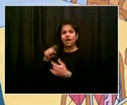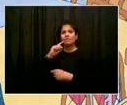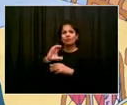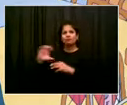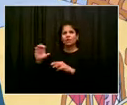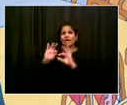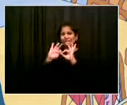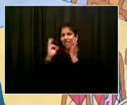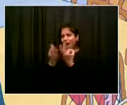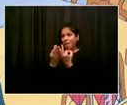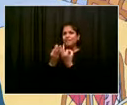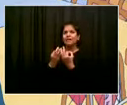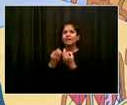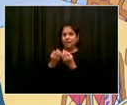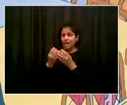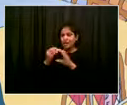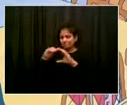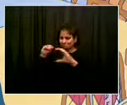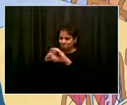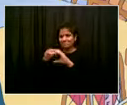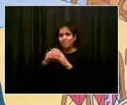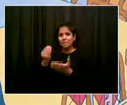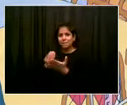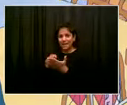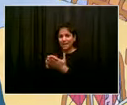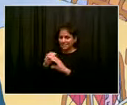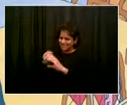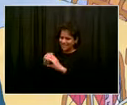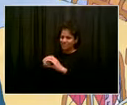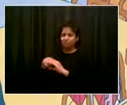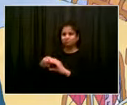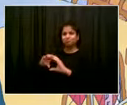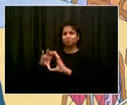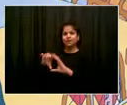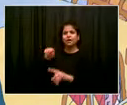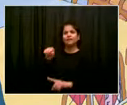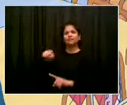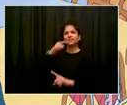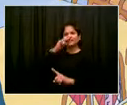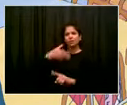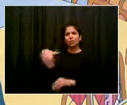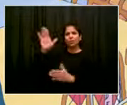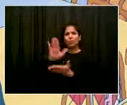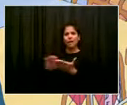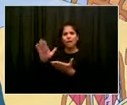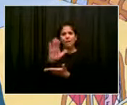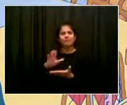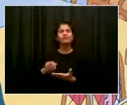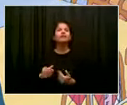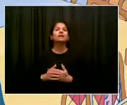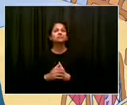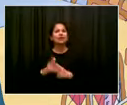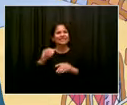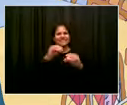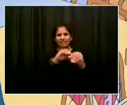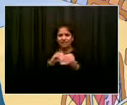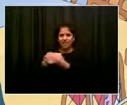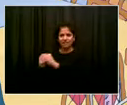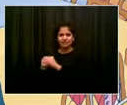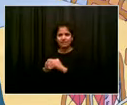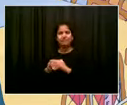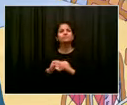start with our contribution, but it's going to grow and grow and grow. And those kids are going to know from the point they're at kindergarten, that a